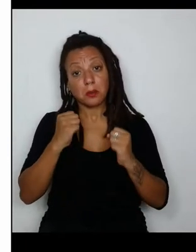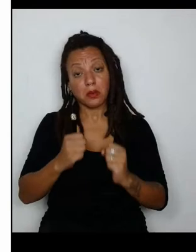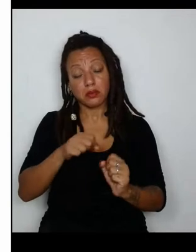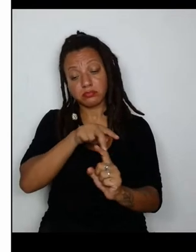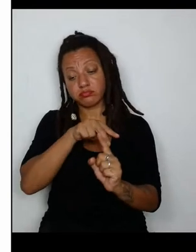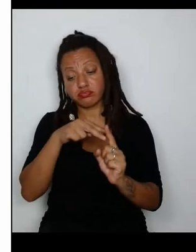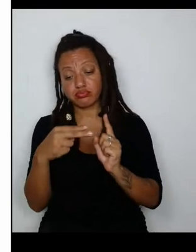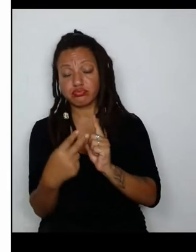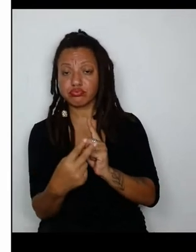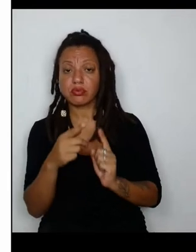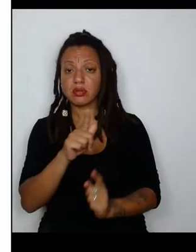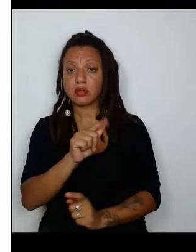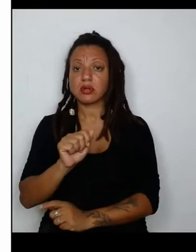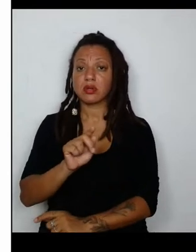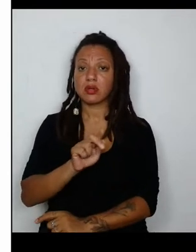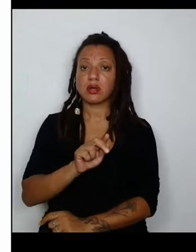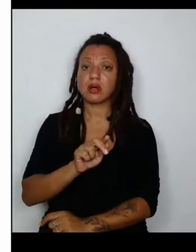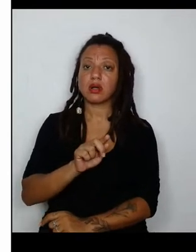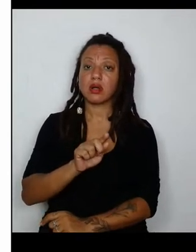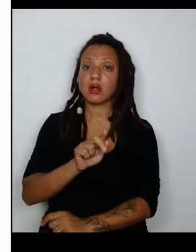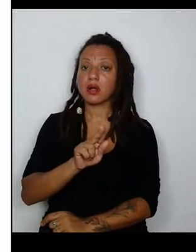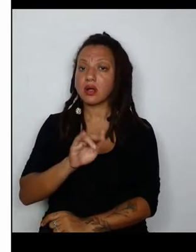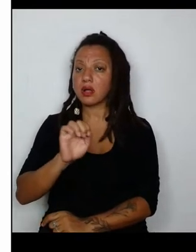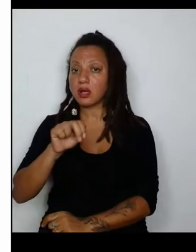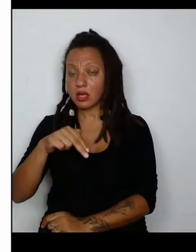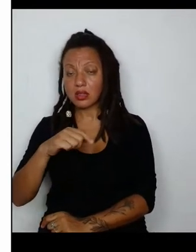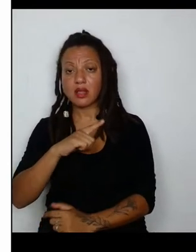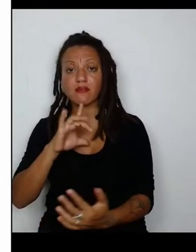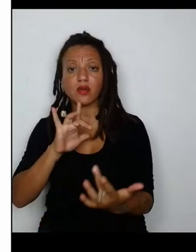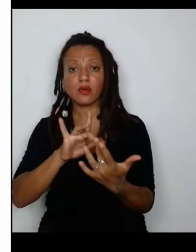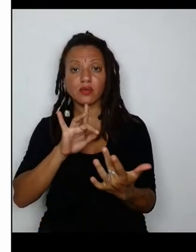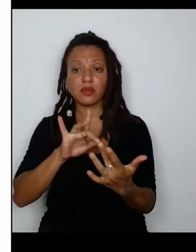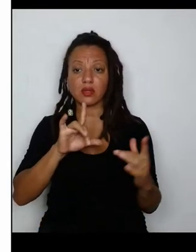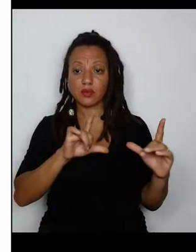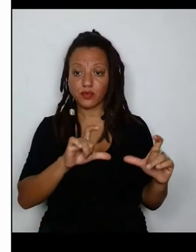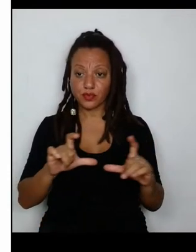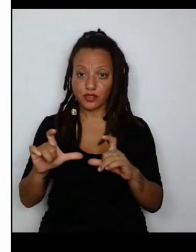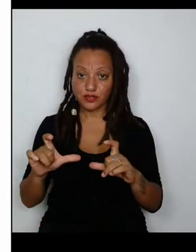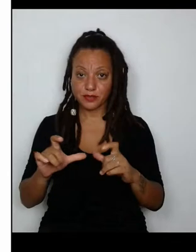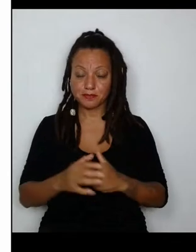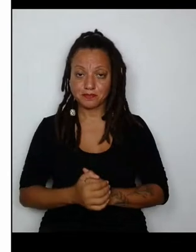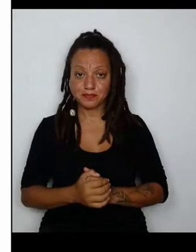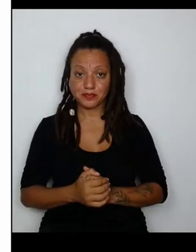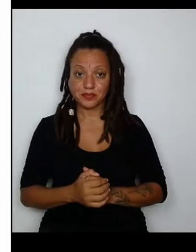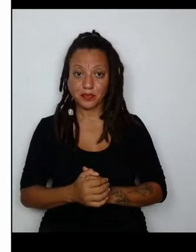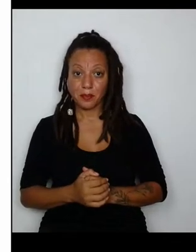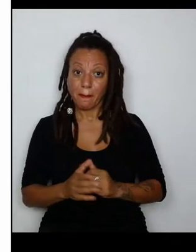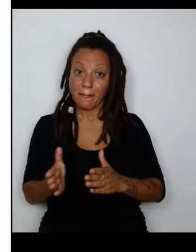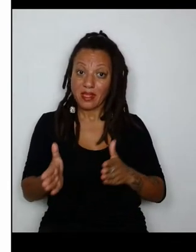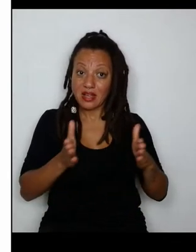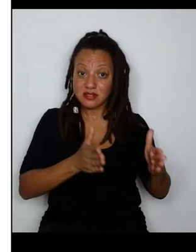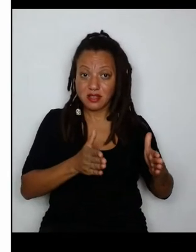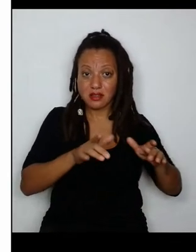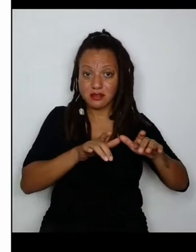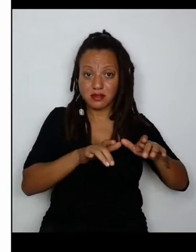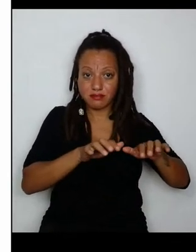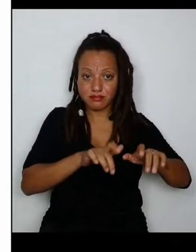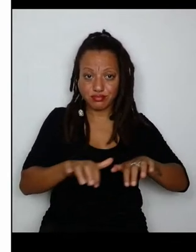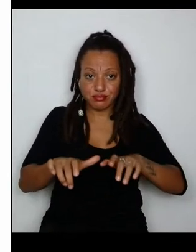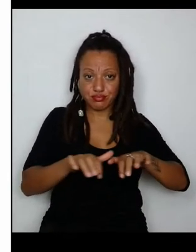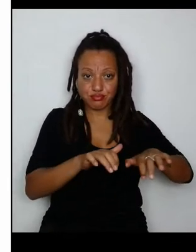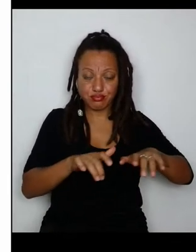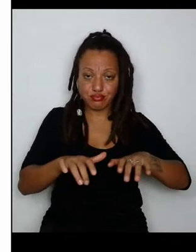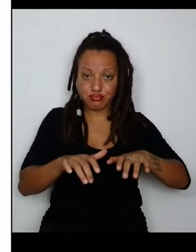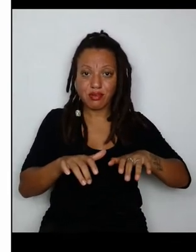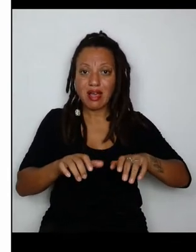without pants playing the harmonium on a fur rug is ridiculous the print apparently made from a glass negative for which the